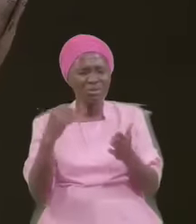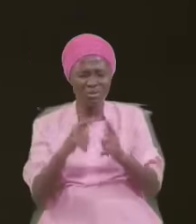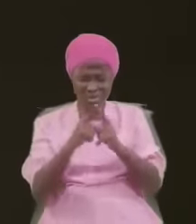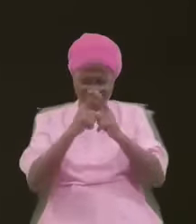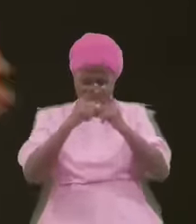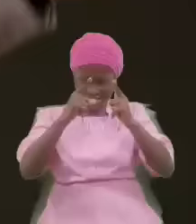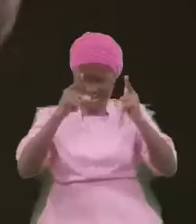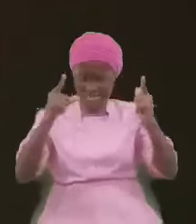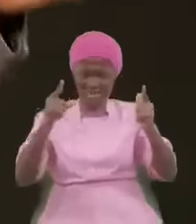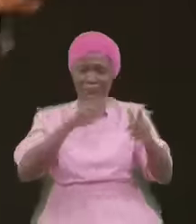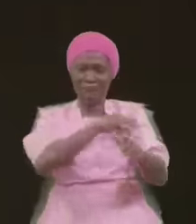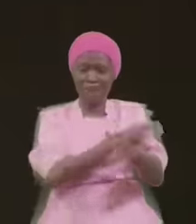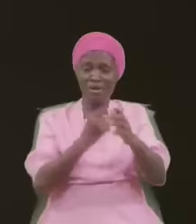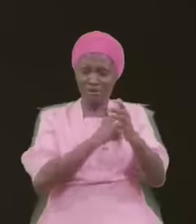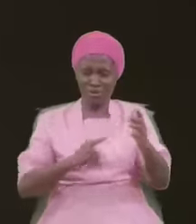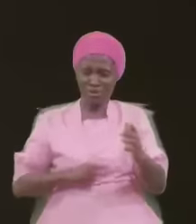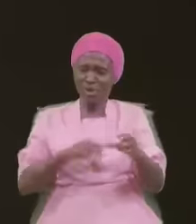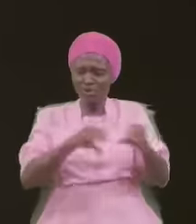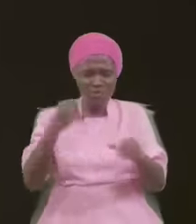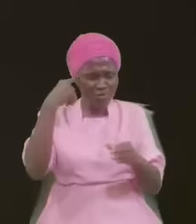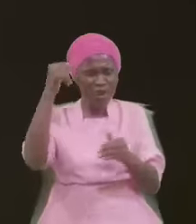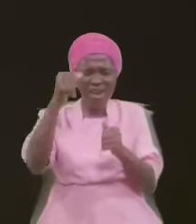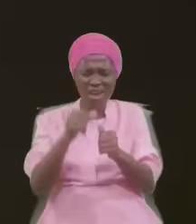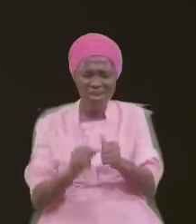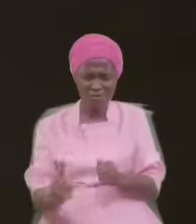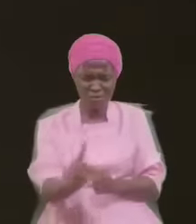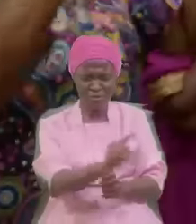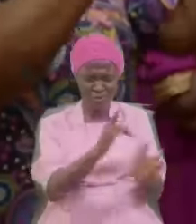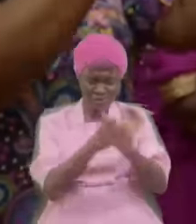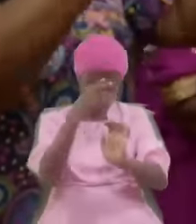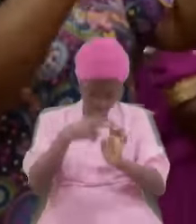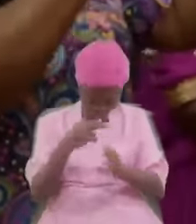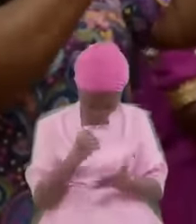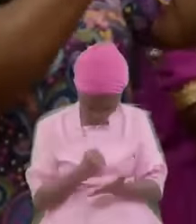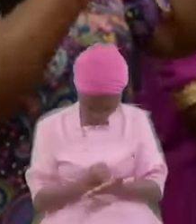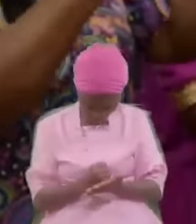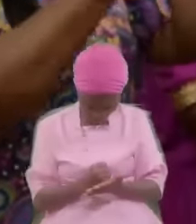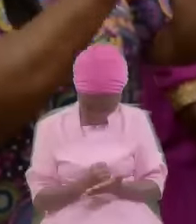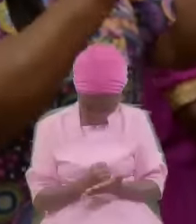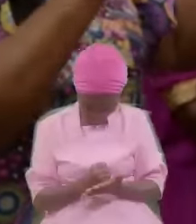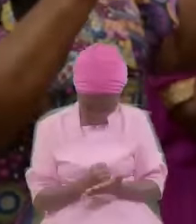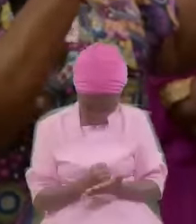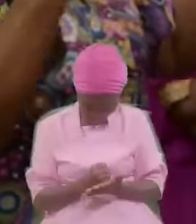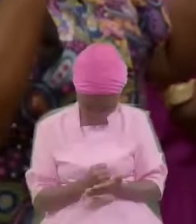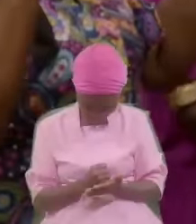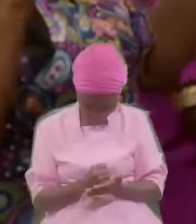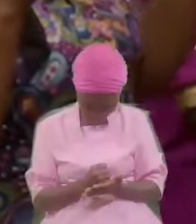might of the Lord do for everyone in Jesus' name.